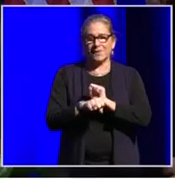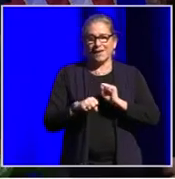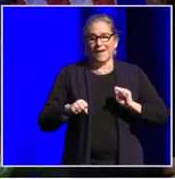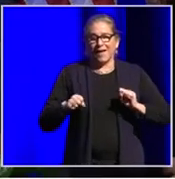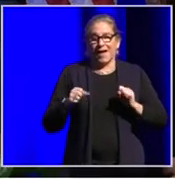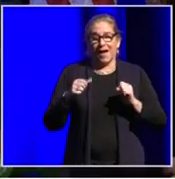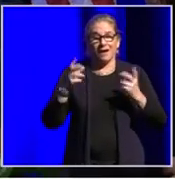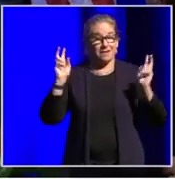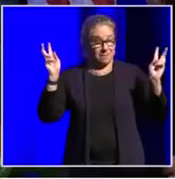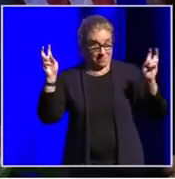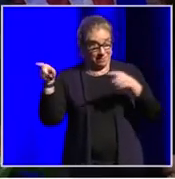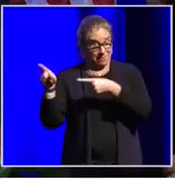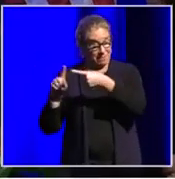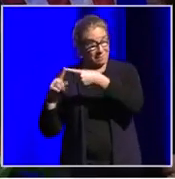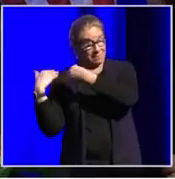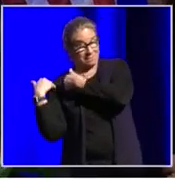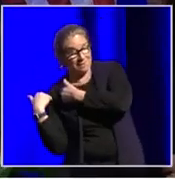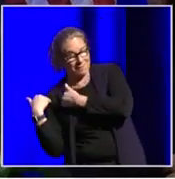tickets.